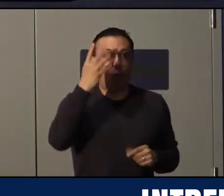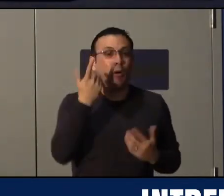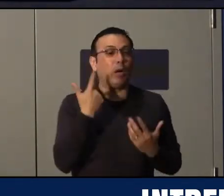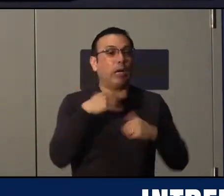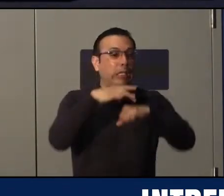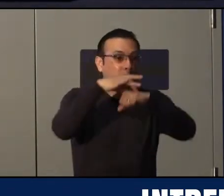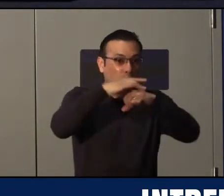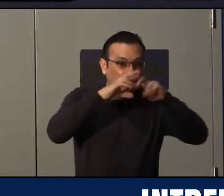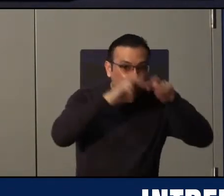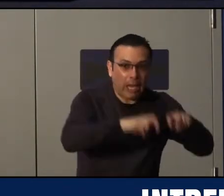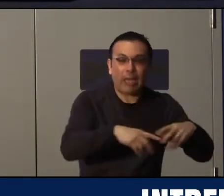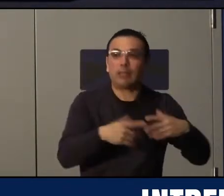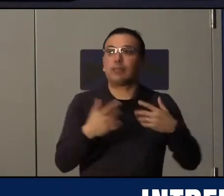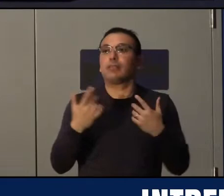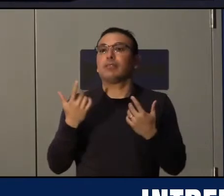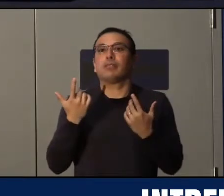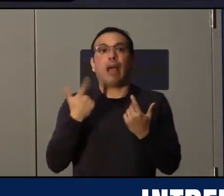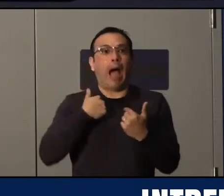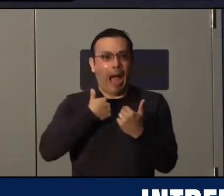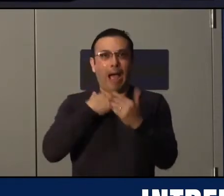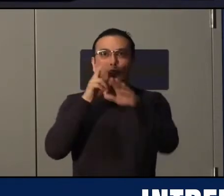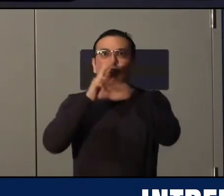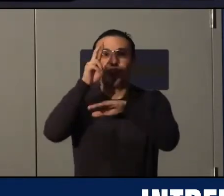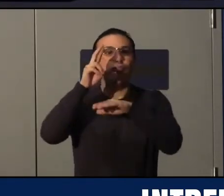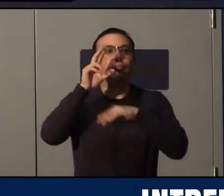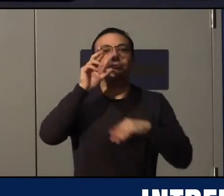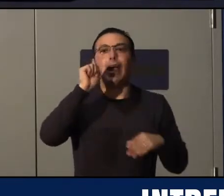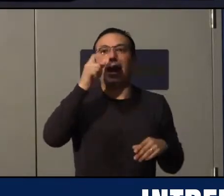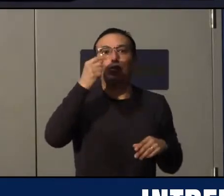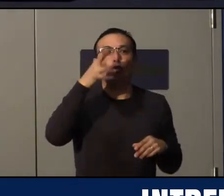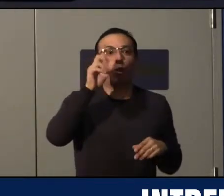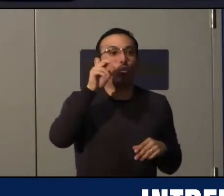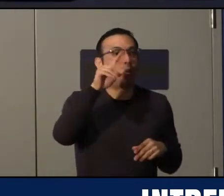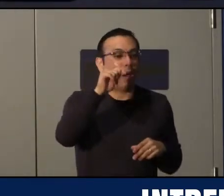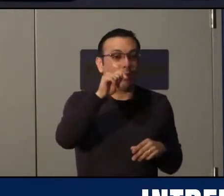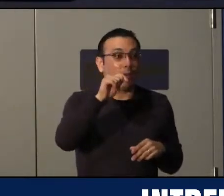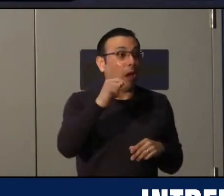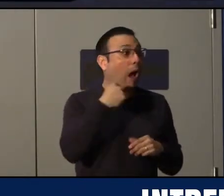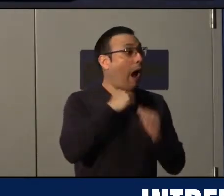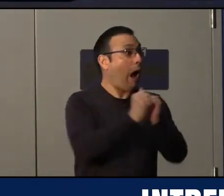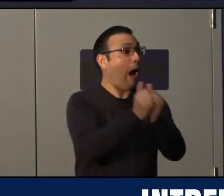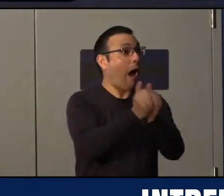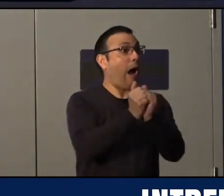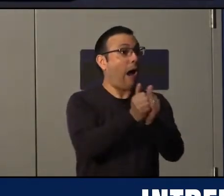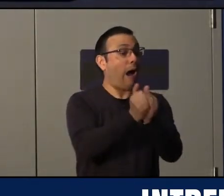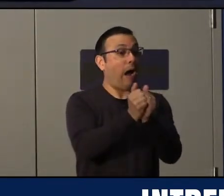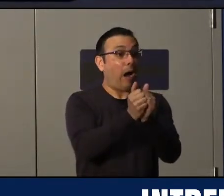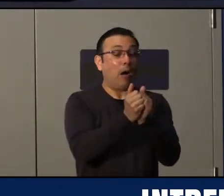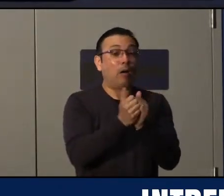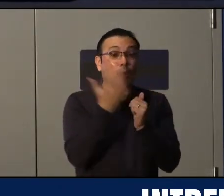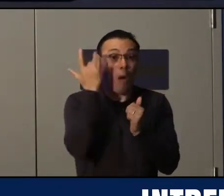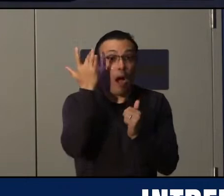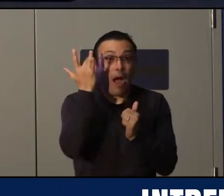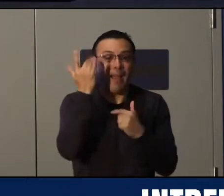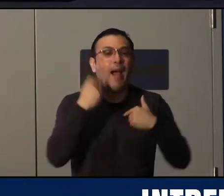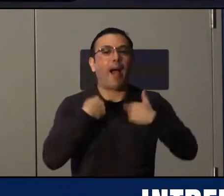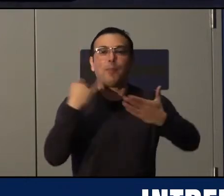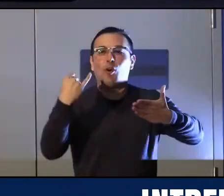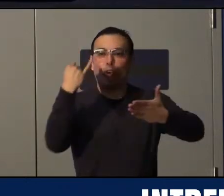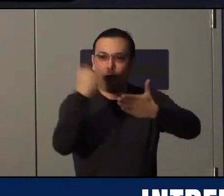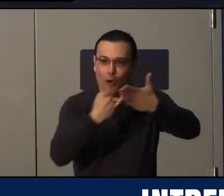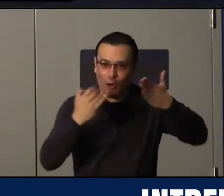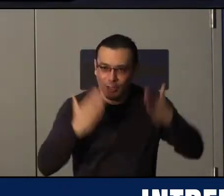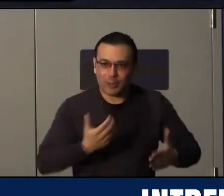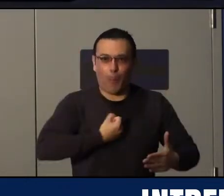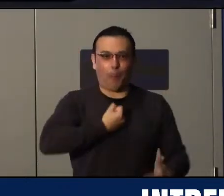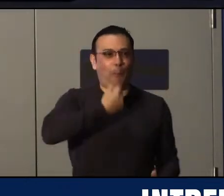analog astronaut, which are all on my resume. I actually won this as a poet and an artist. We